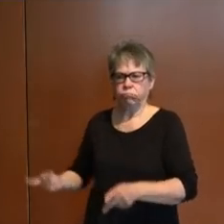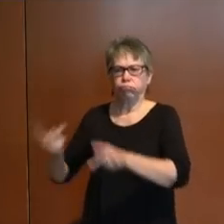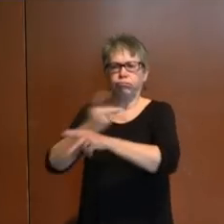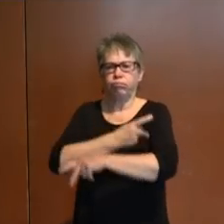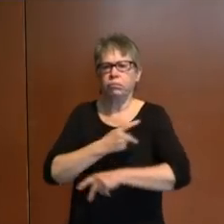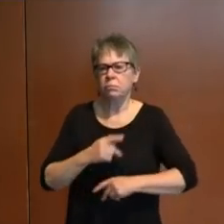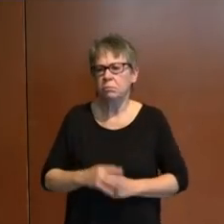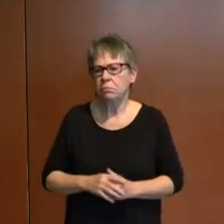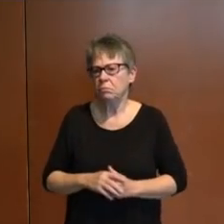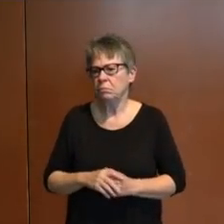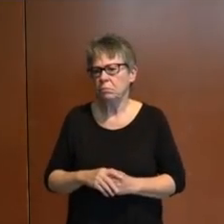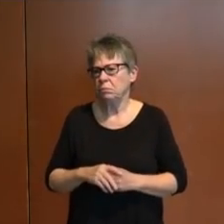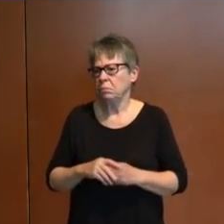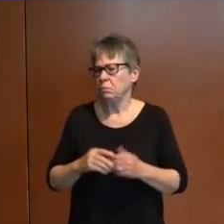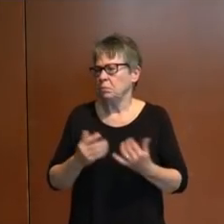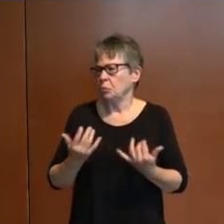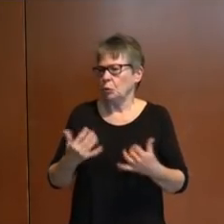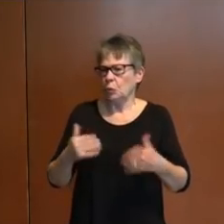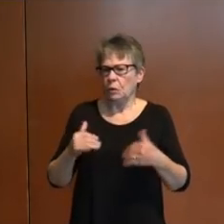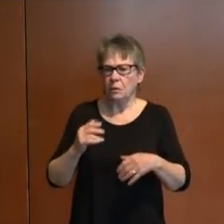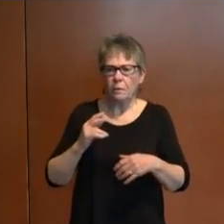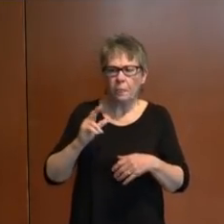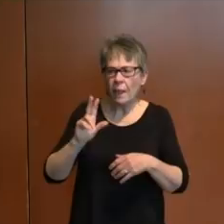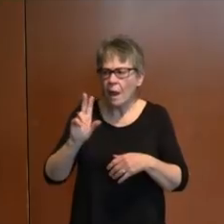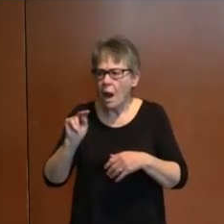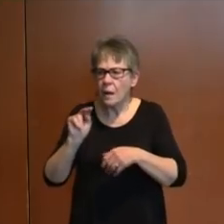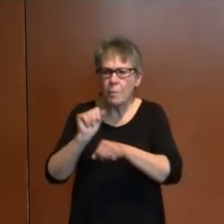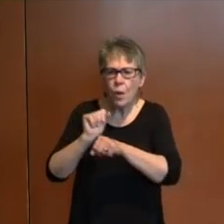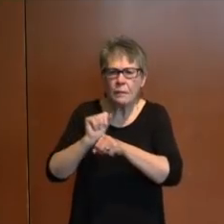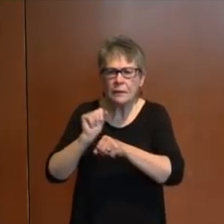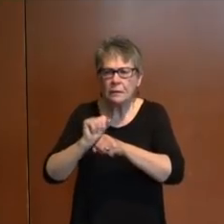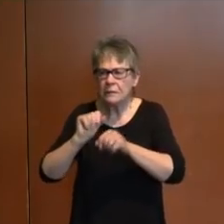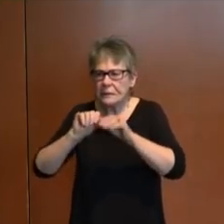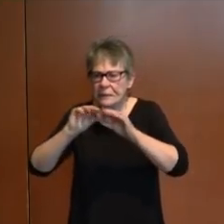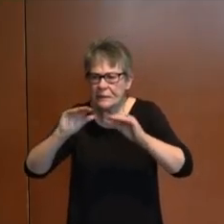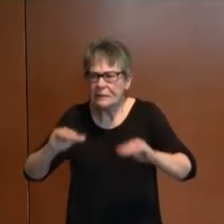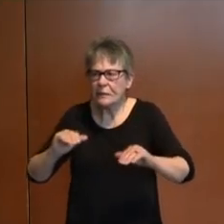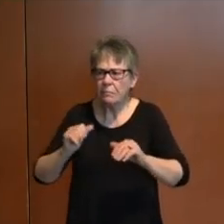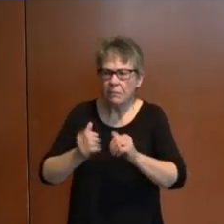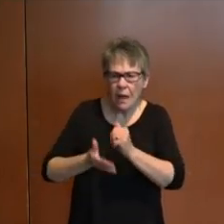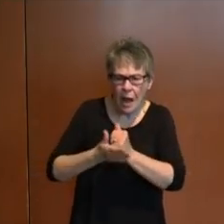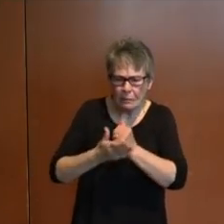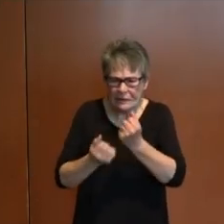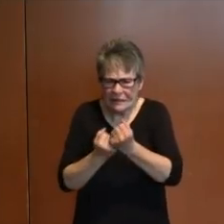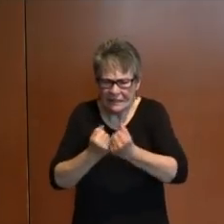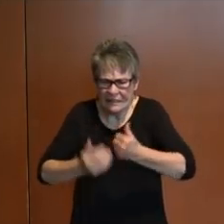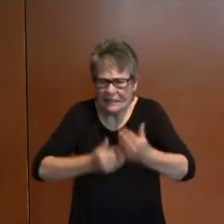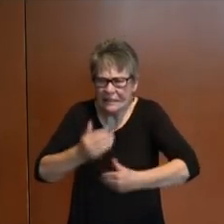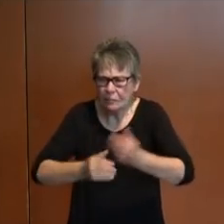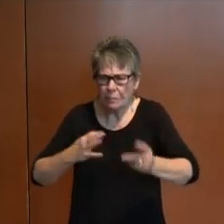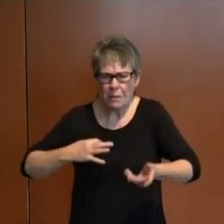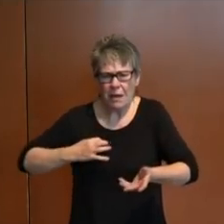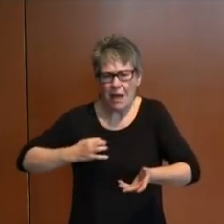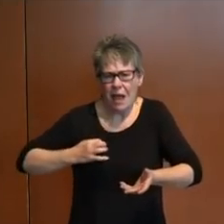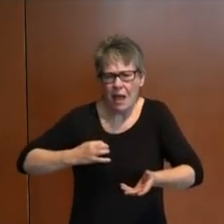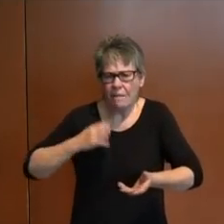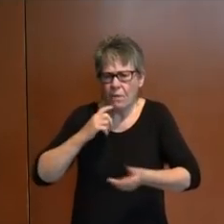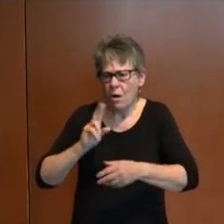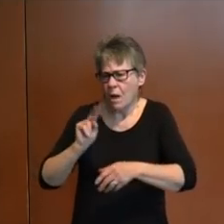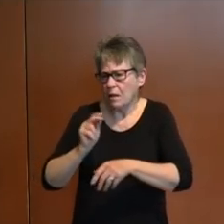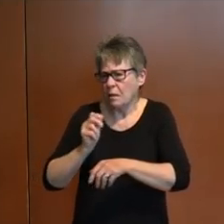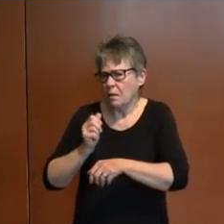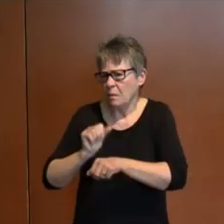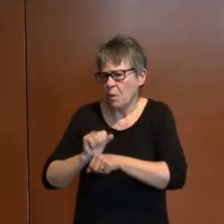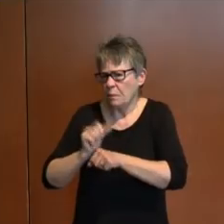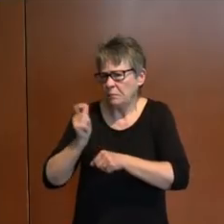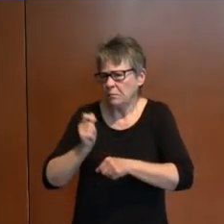critical. It's also a reason why I signed legislation yesterday to expand our temporary disability insurance